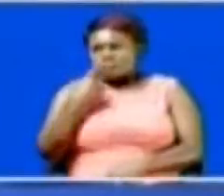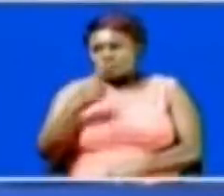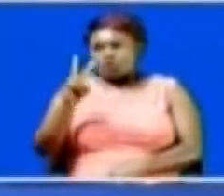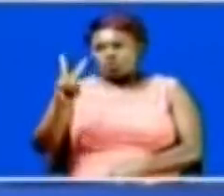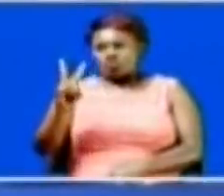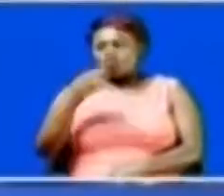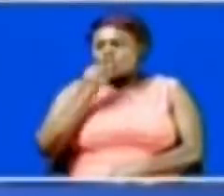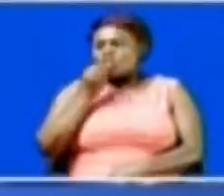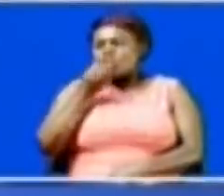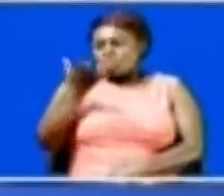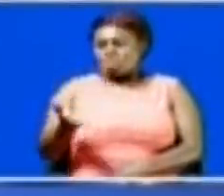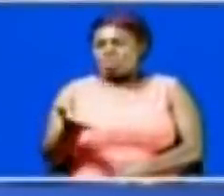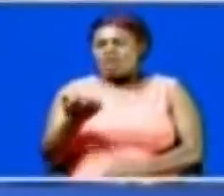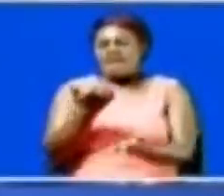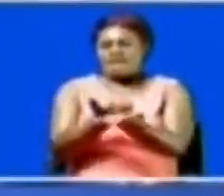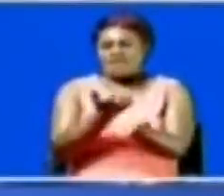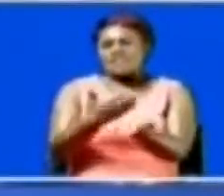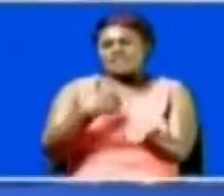alitema na hiyo tuko nayo kama exhibit